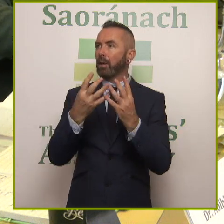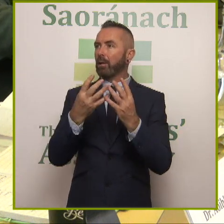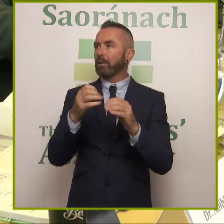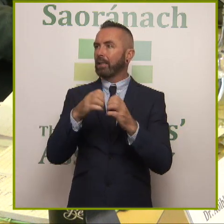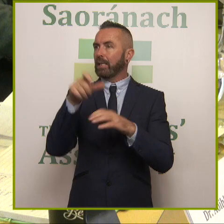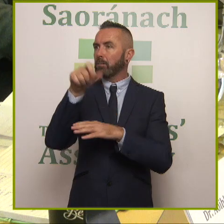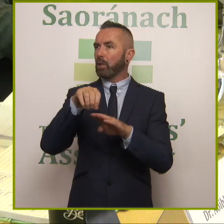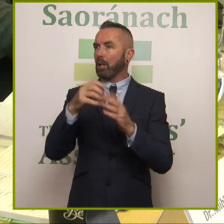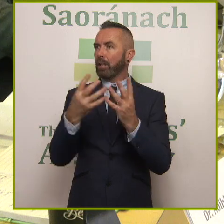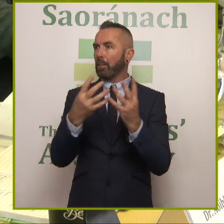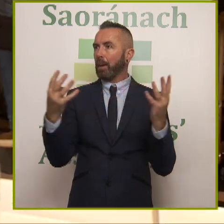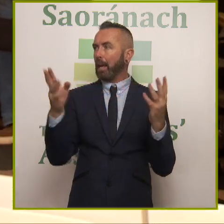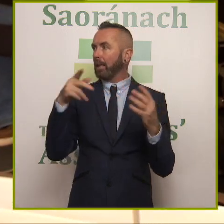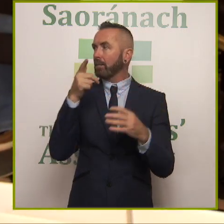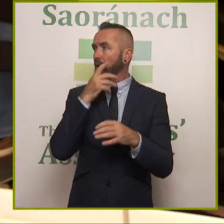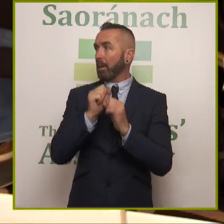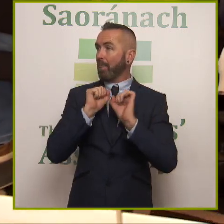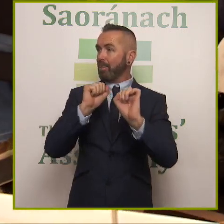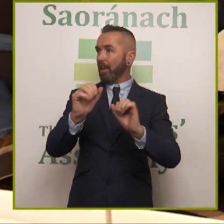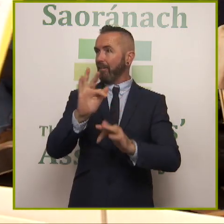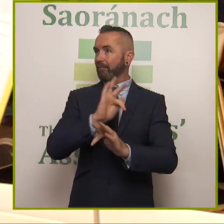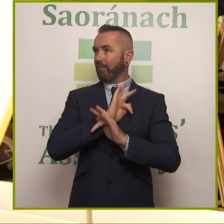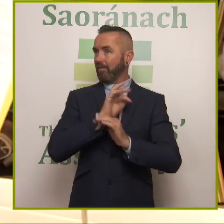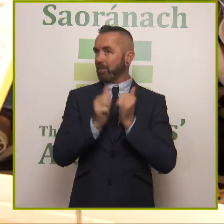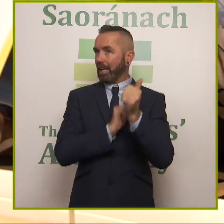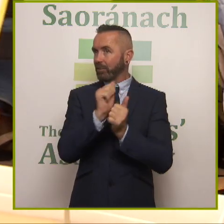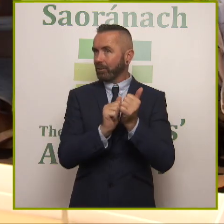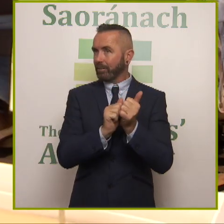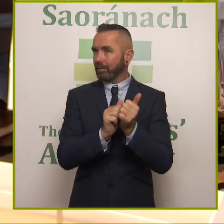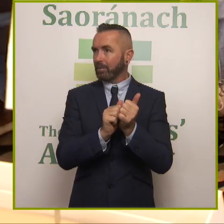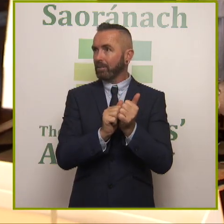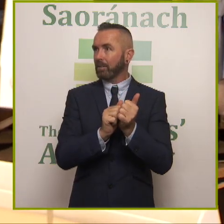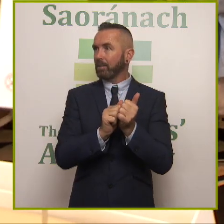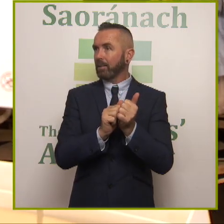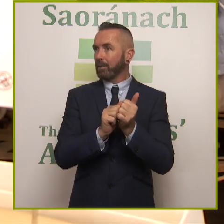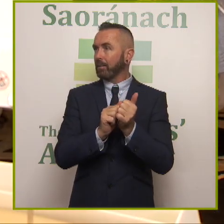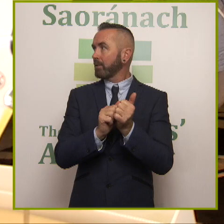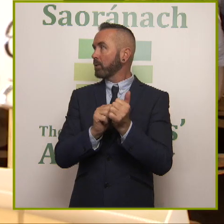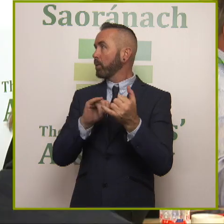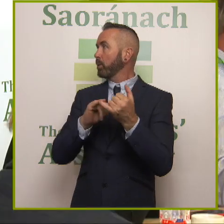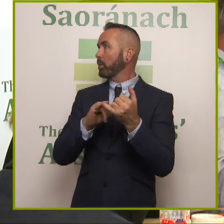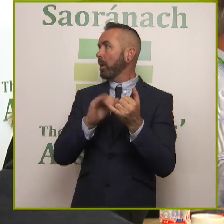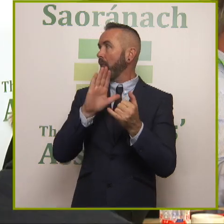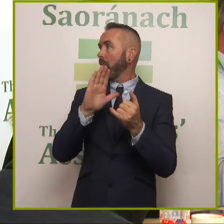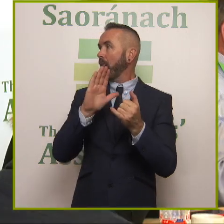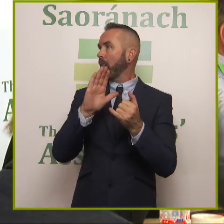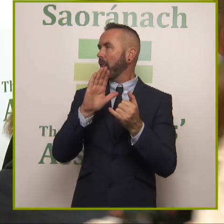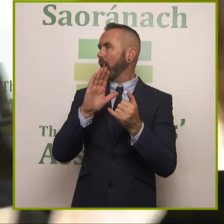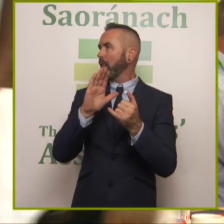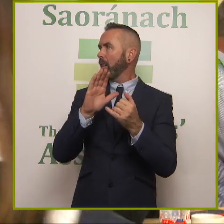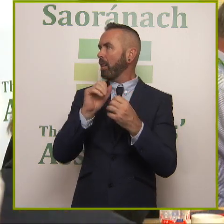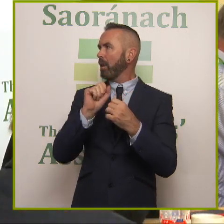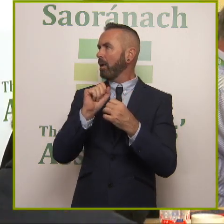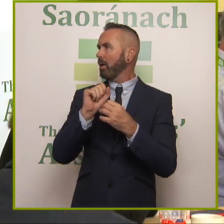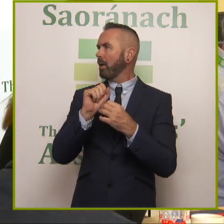their favourite call to action is, just to maybe direct us towards it. So if we go to the far end of the table, is that Laura? Ailey. Oh,